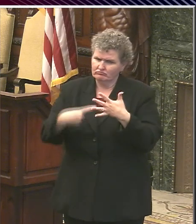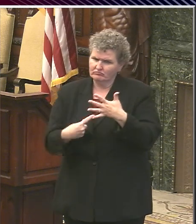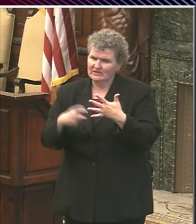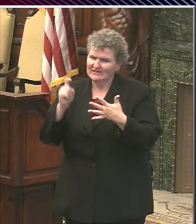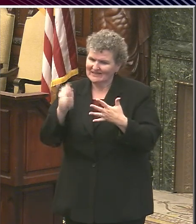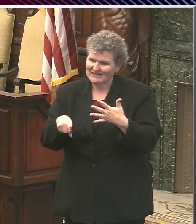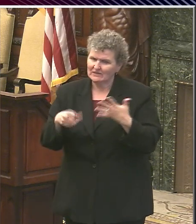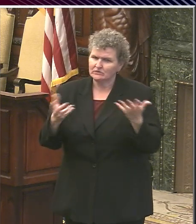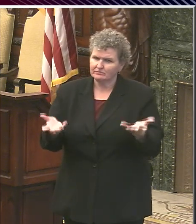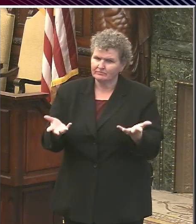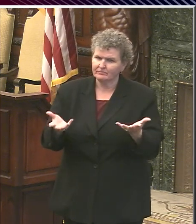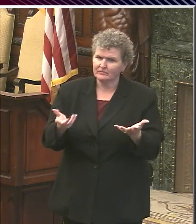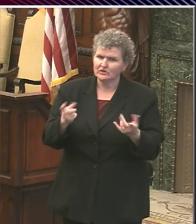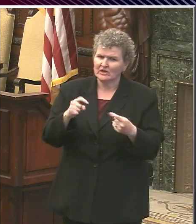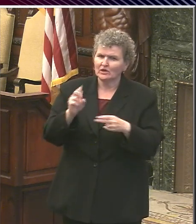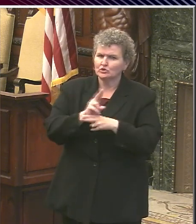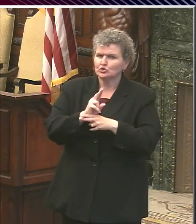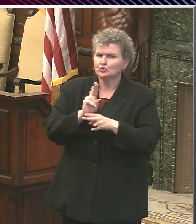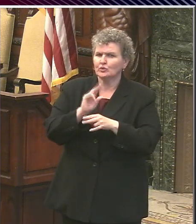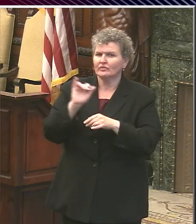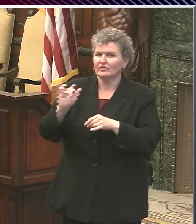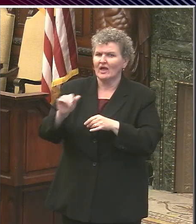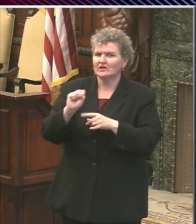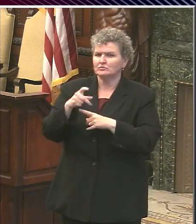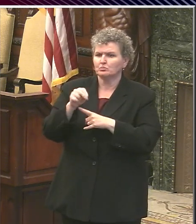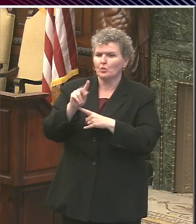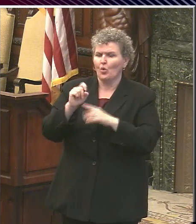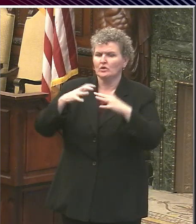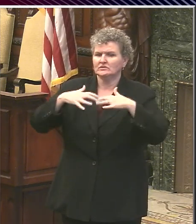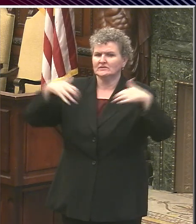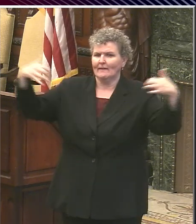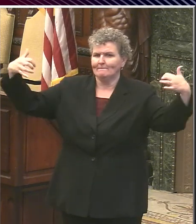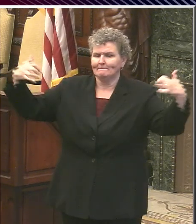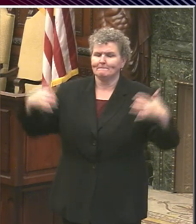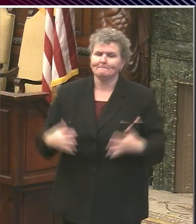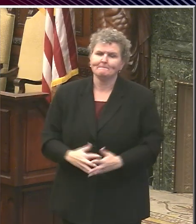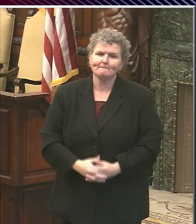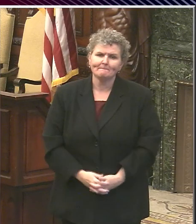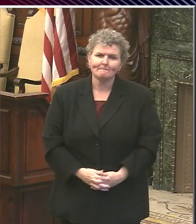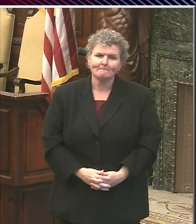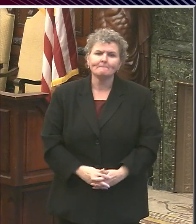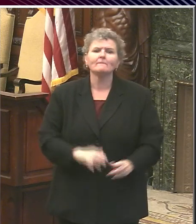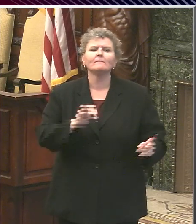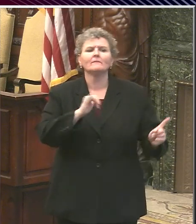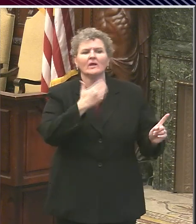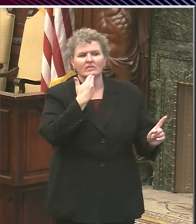are to use the sports complex. All righty, thanks so much. Okay.